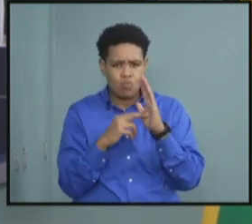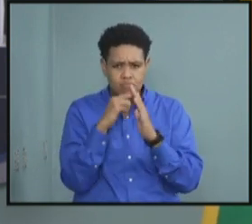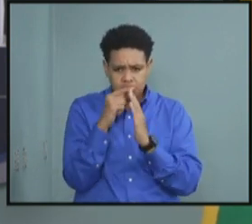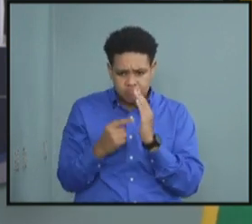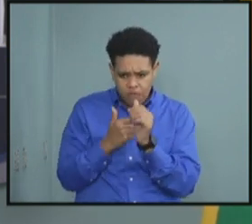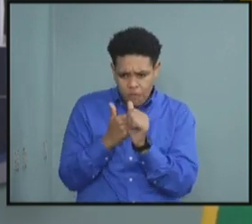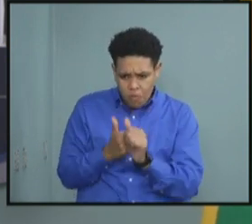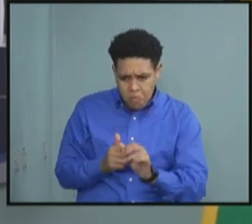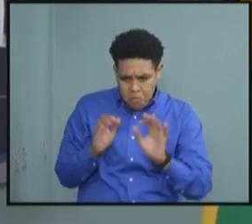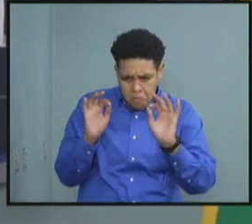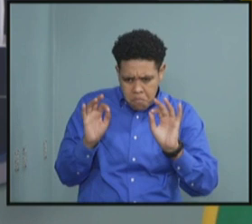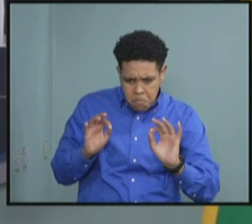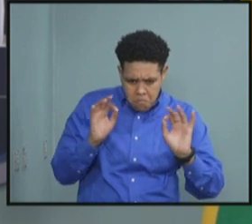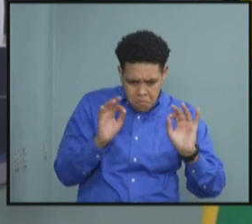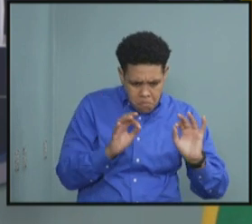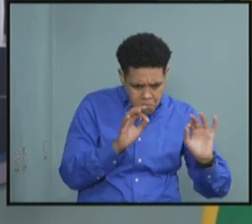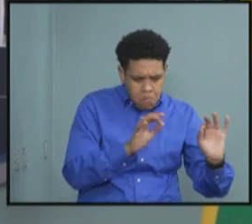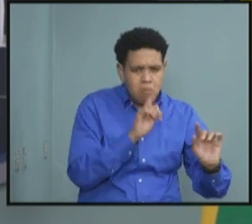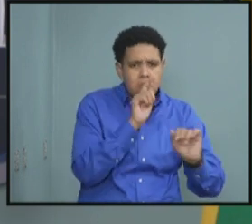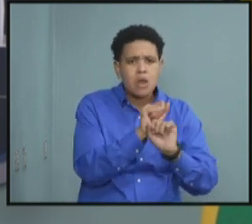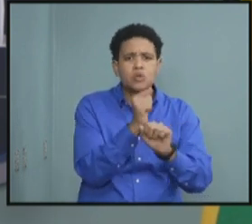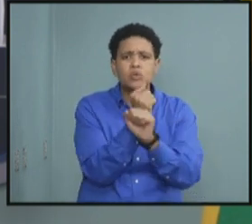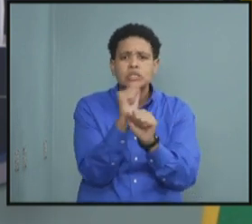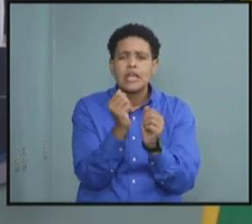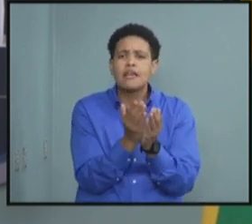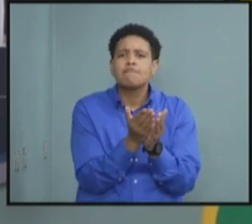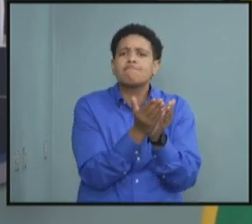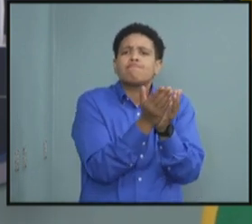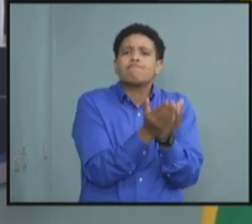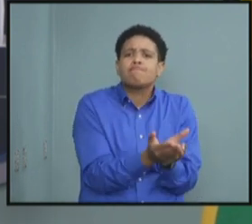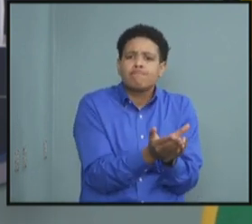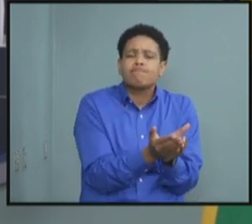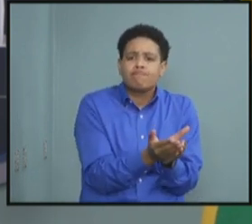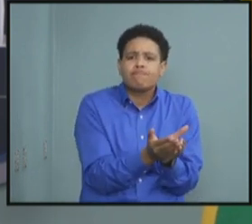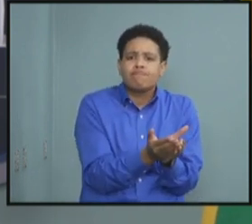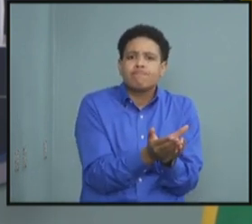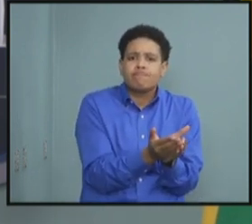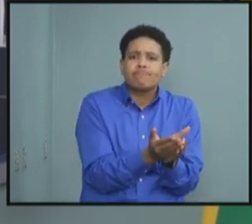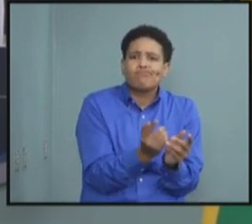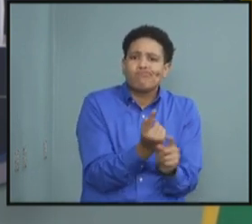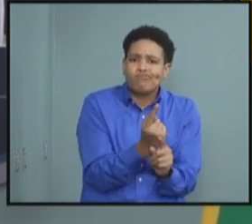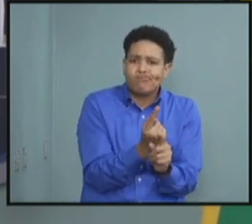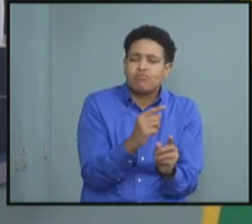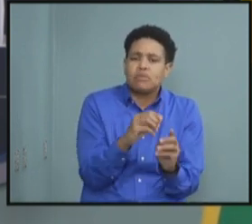to ensure the safe docking of the ship in Falmouth.